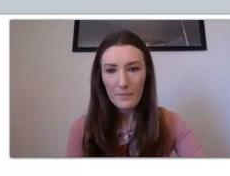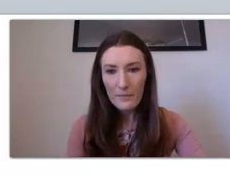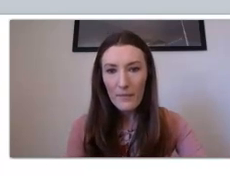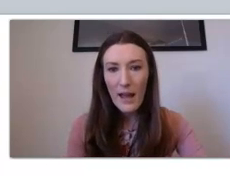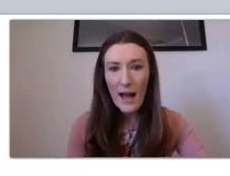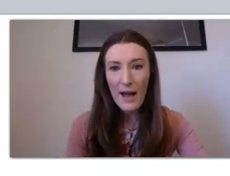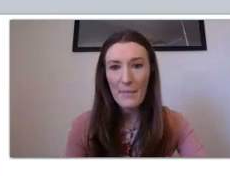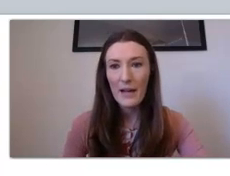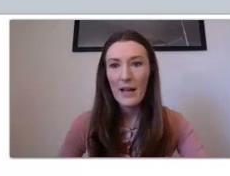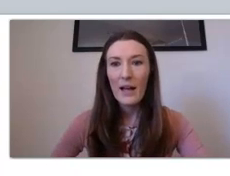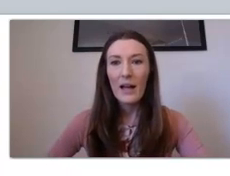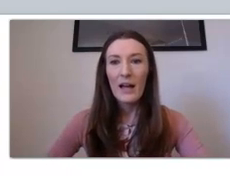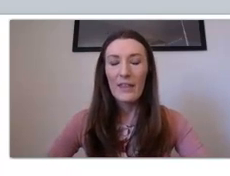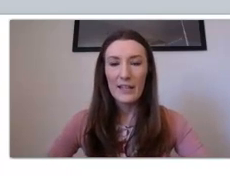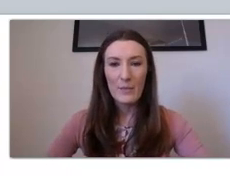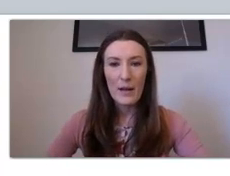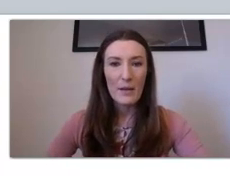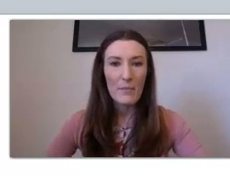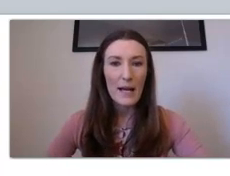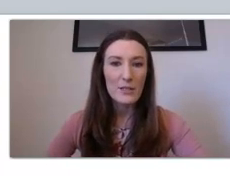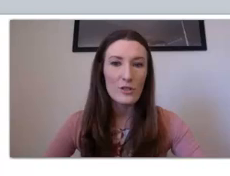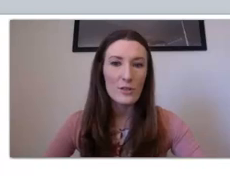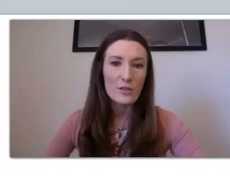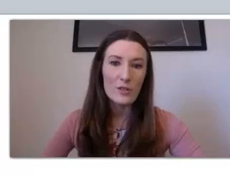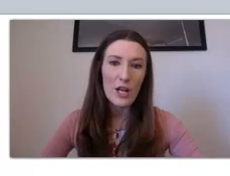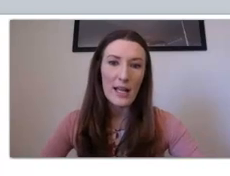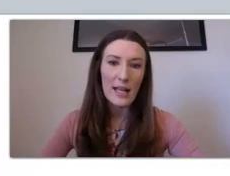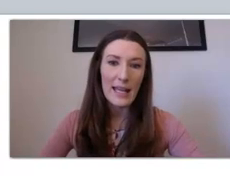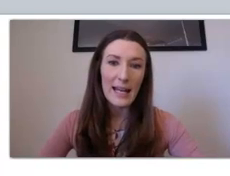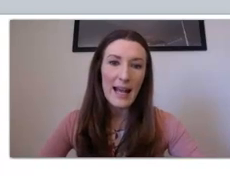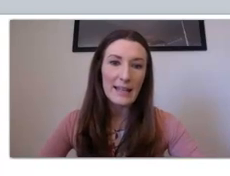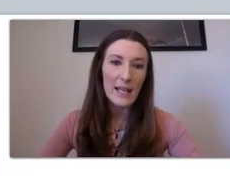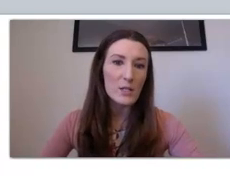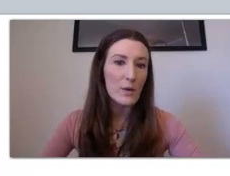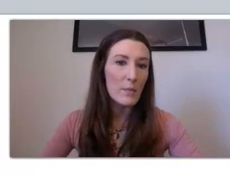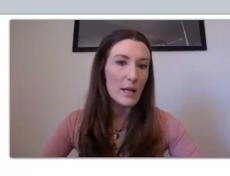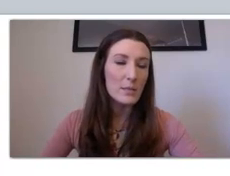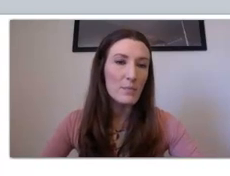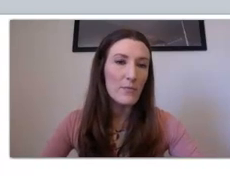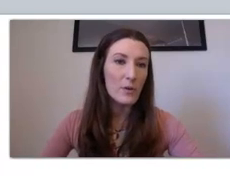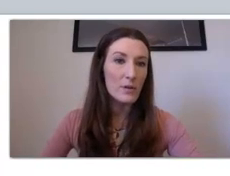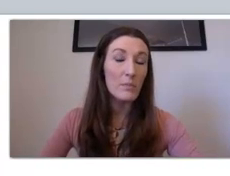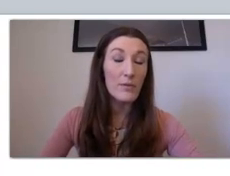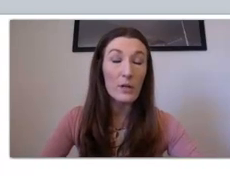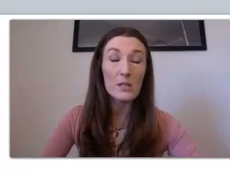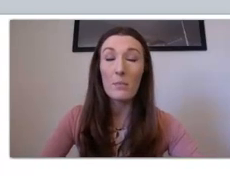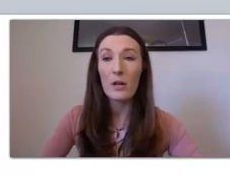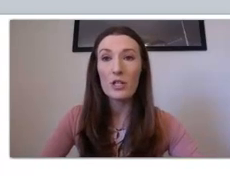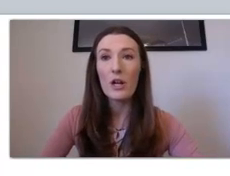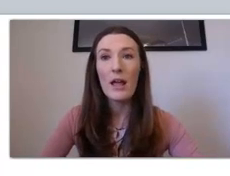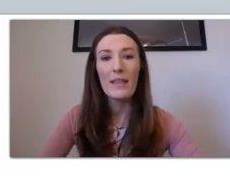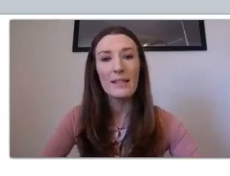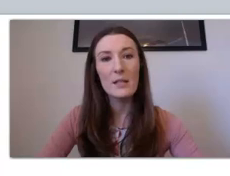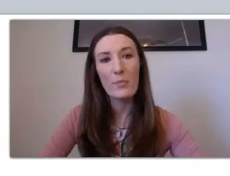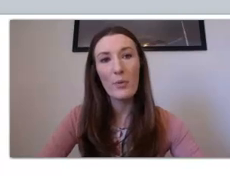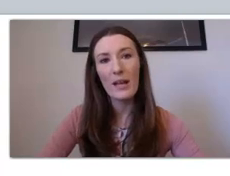time. Okay. This one, passengers are to check in at the gate 20 minutes before